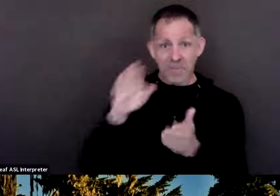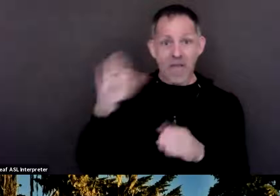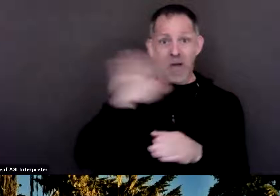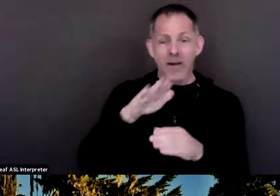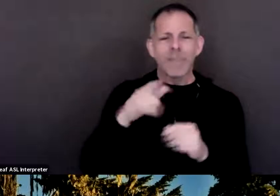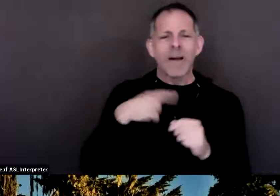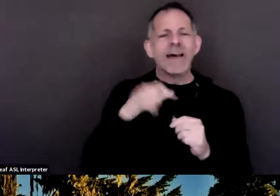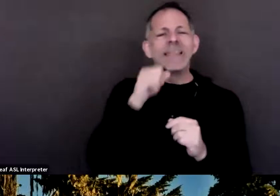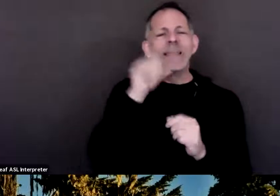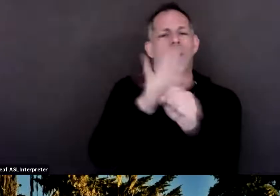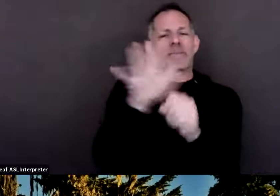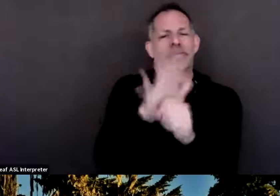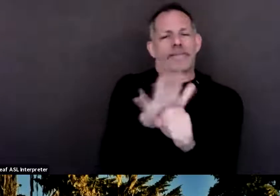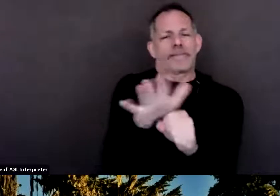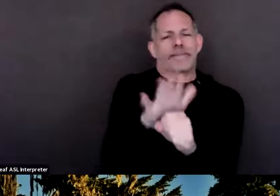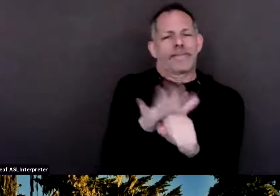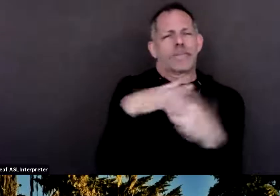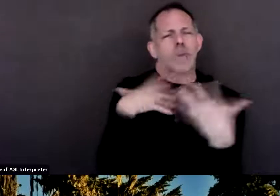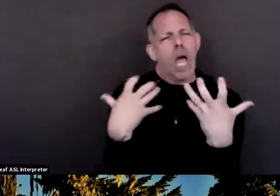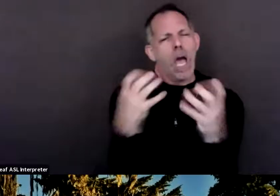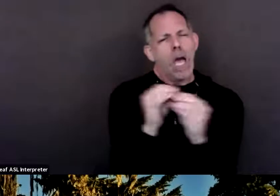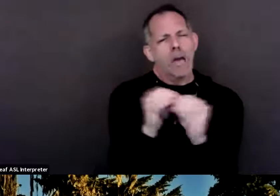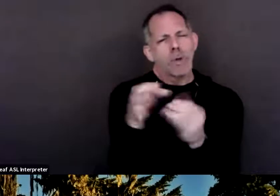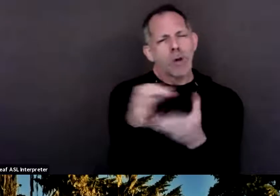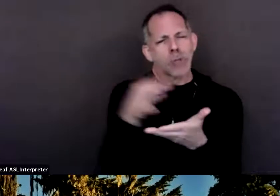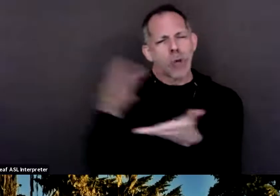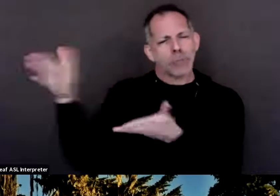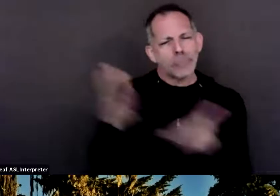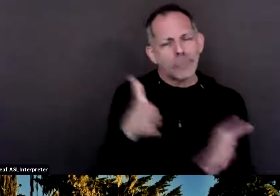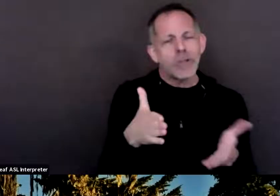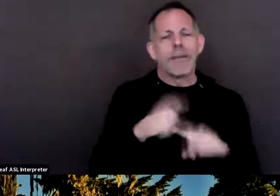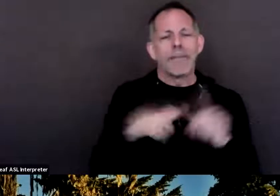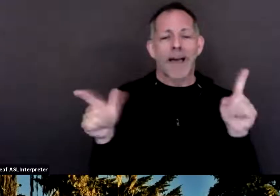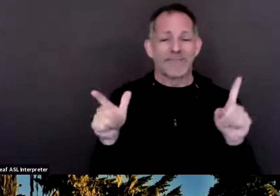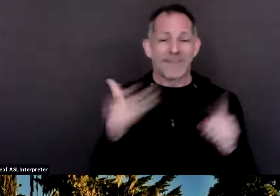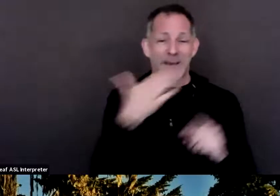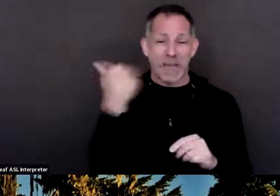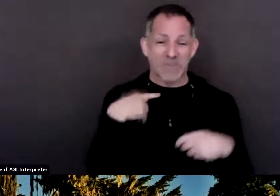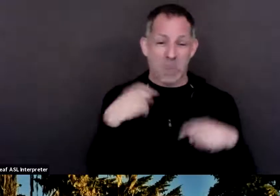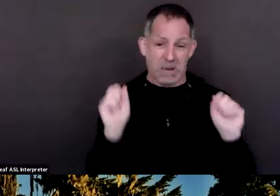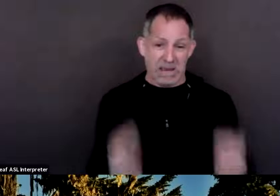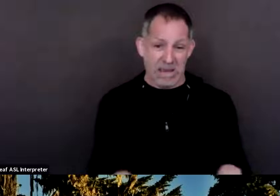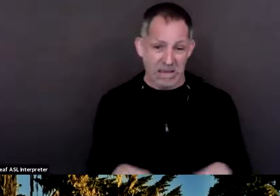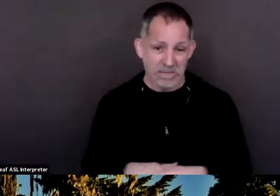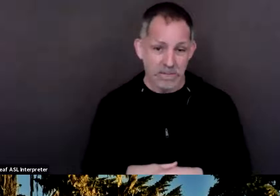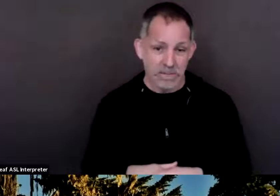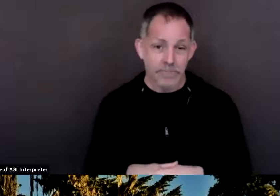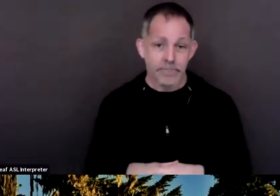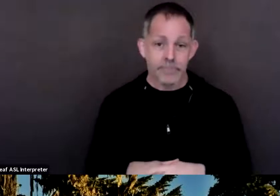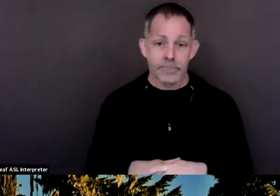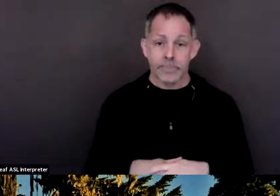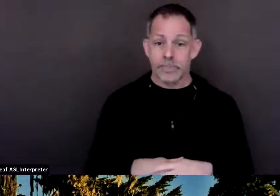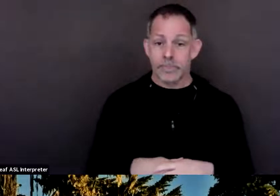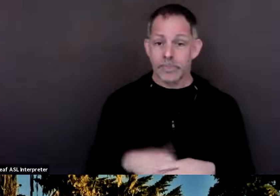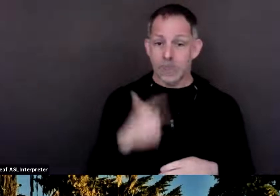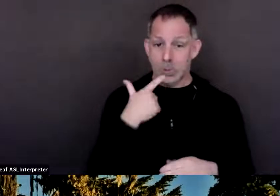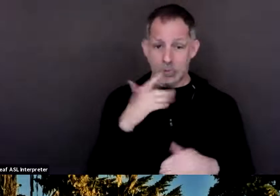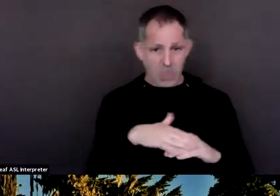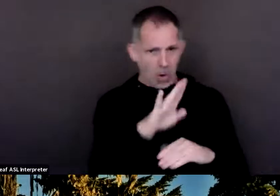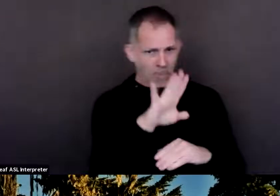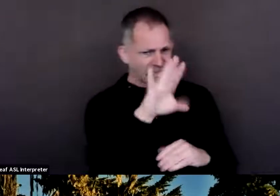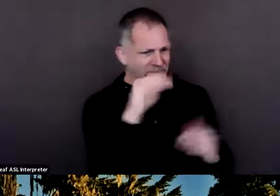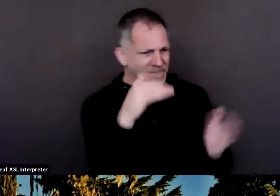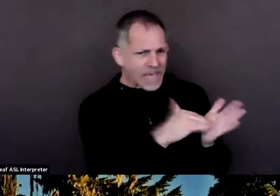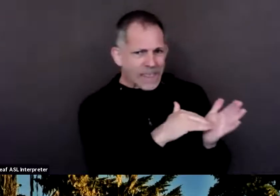about like 17,000 doses for a week. And this week, Doctor, I think you mentioned we're over 50,000. So there has been